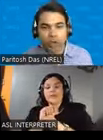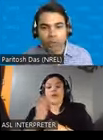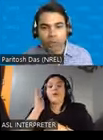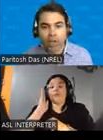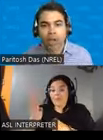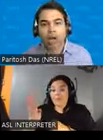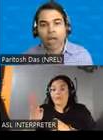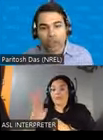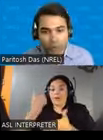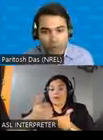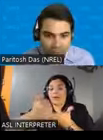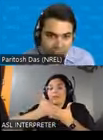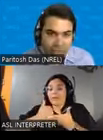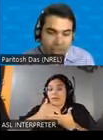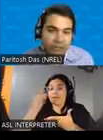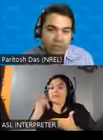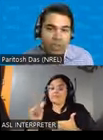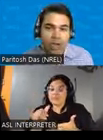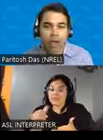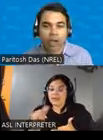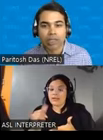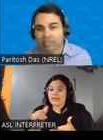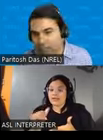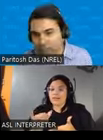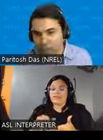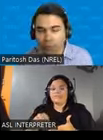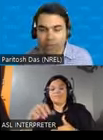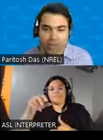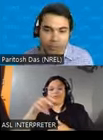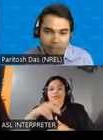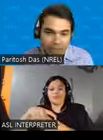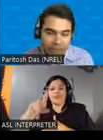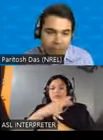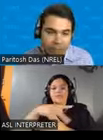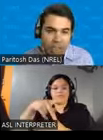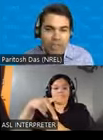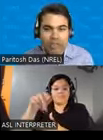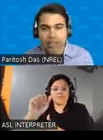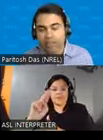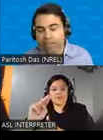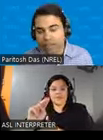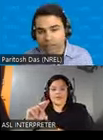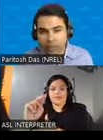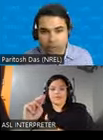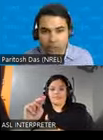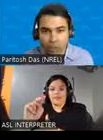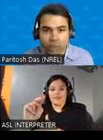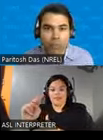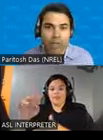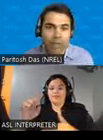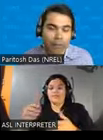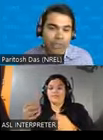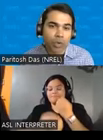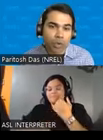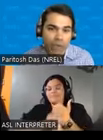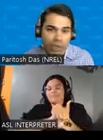your rooftop, actual retail electricity tariffs, incentives and compensation mechanisms, such as net energy metering, which